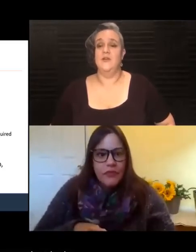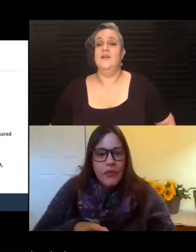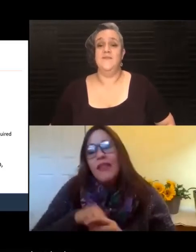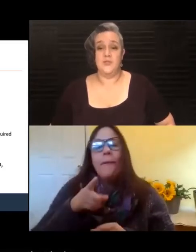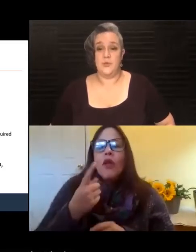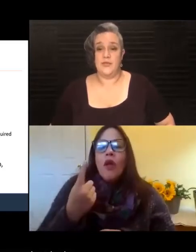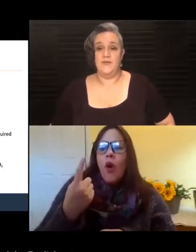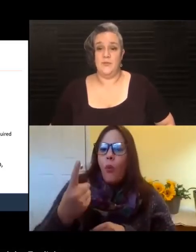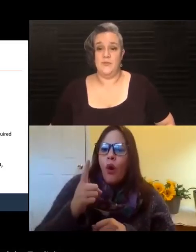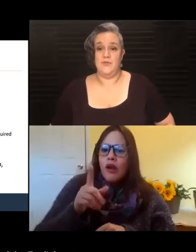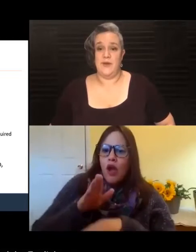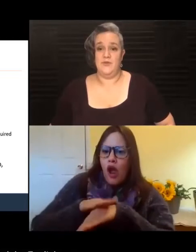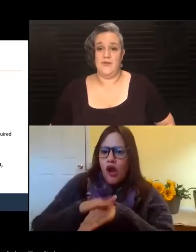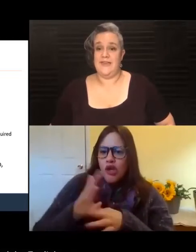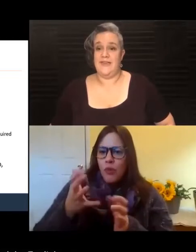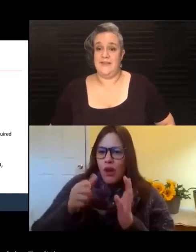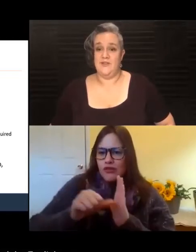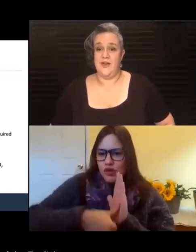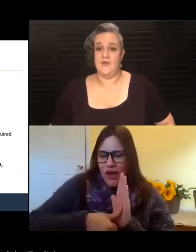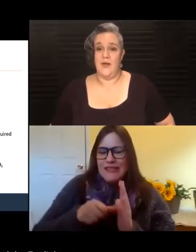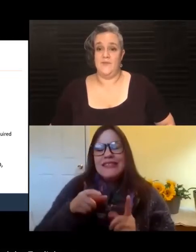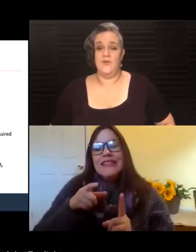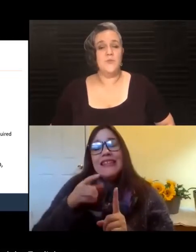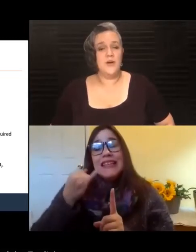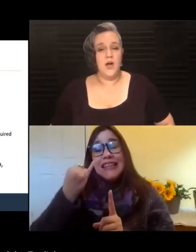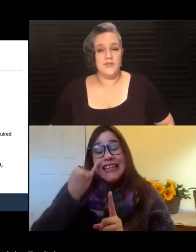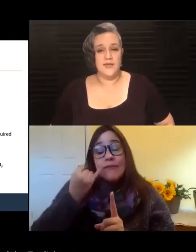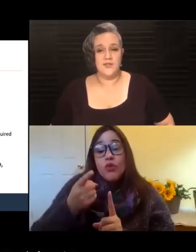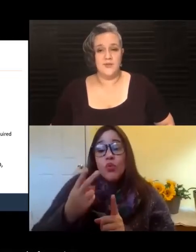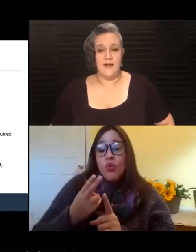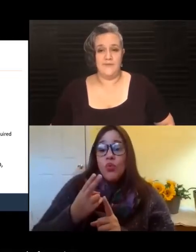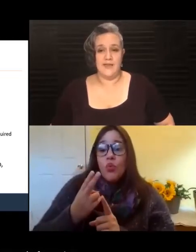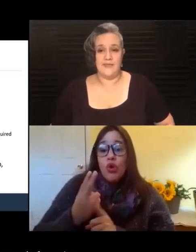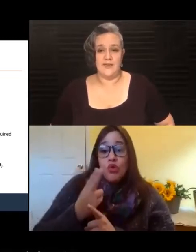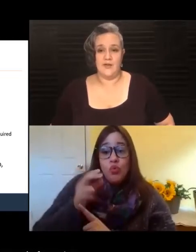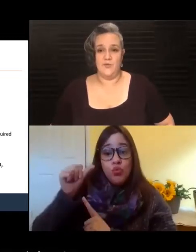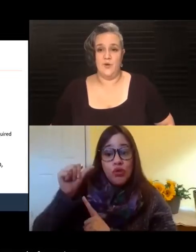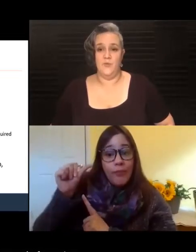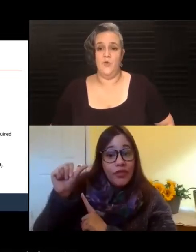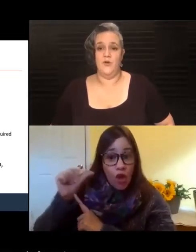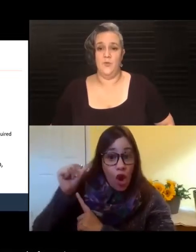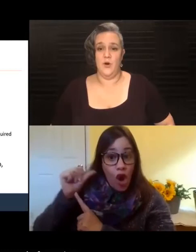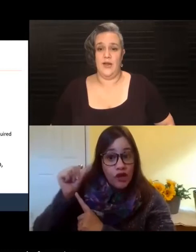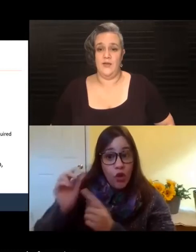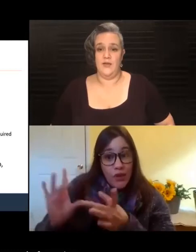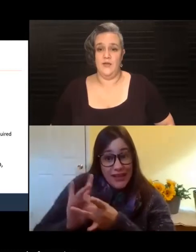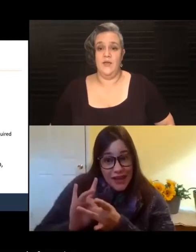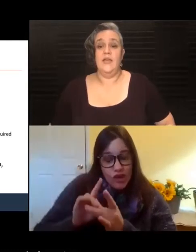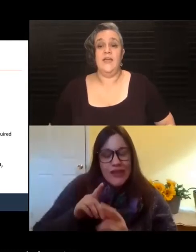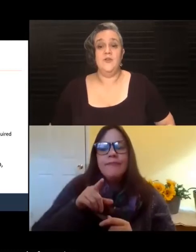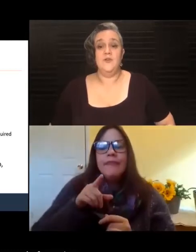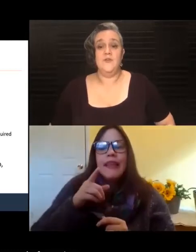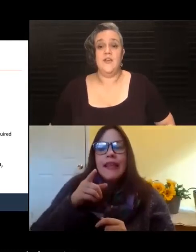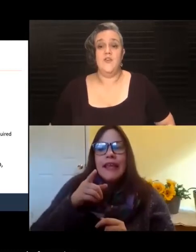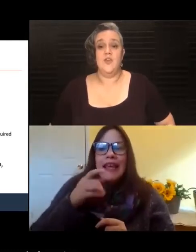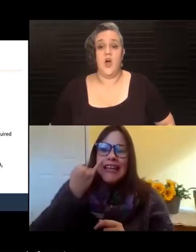available visually for people to be able to read the English there as well. There is one caution that I do want to emphasize here, one word of warning.